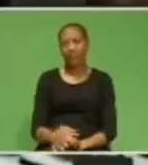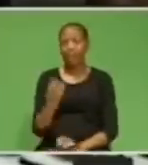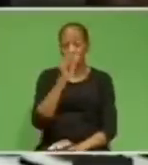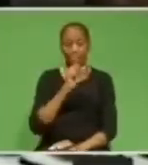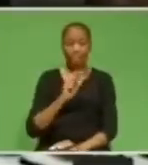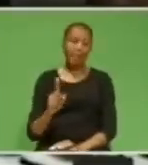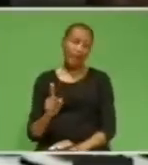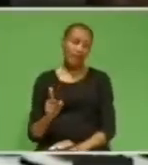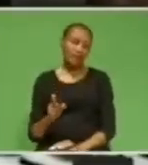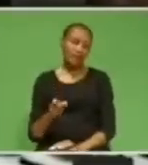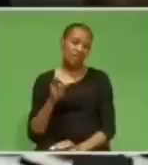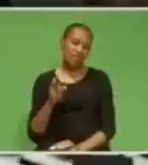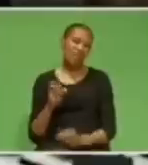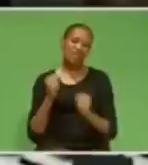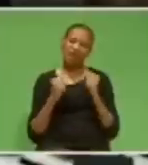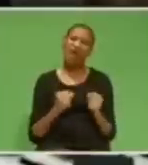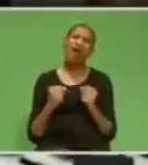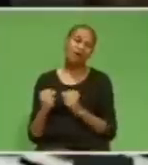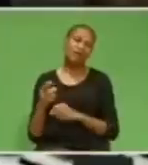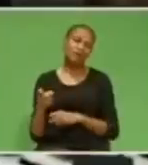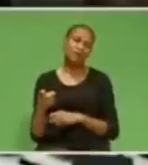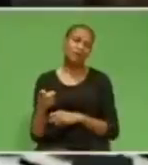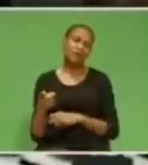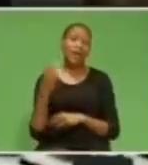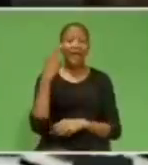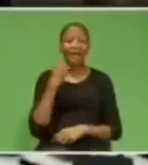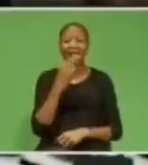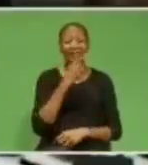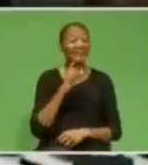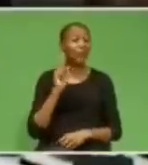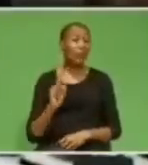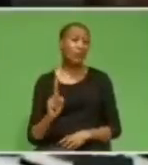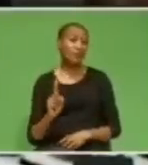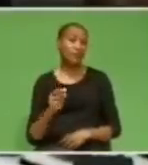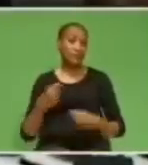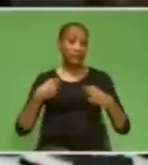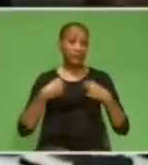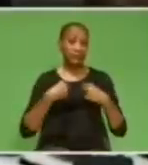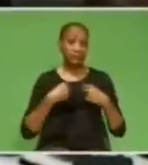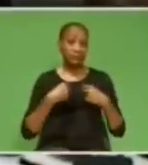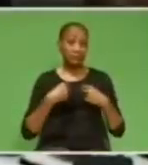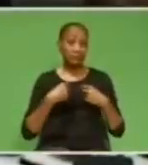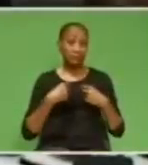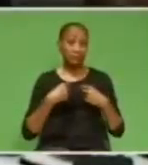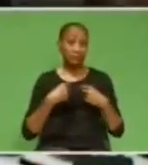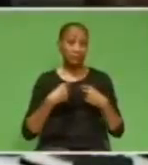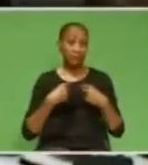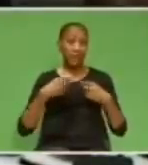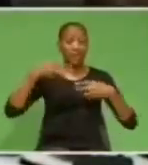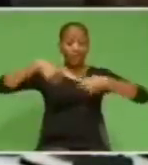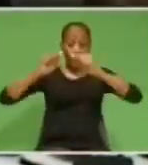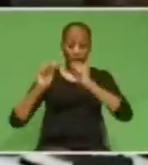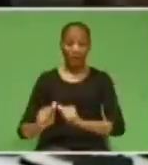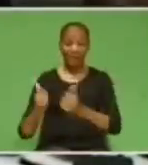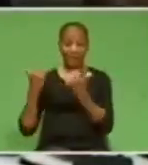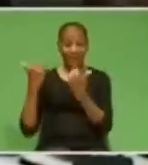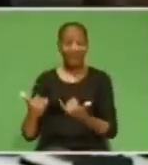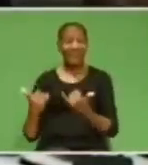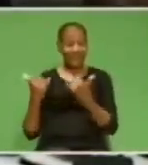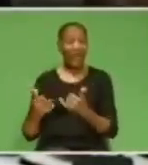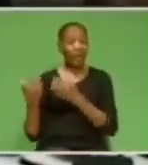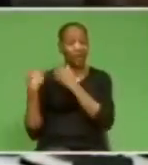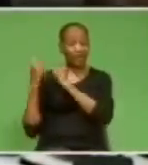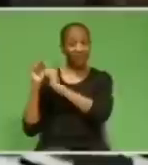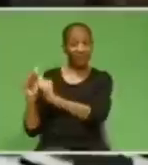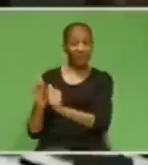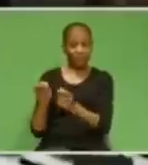But that will be very difficult. And the nice thing is that I'm now presided over by the House Chair who's responsible for